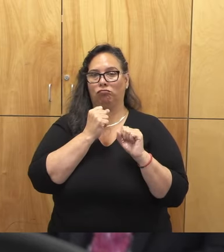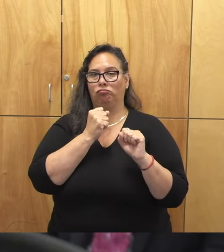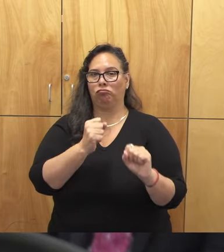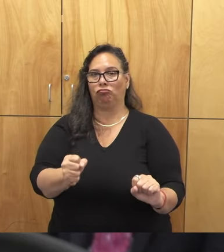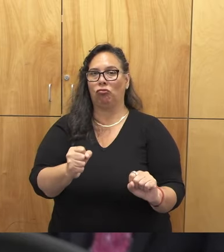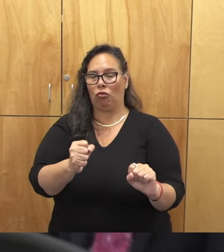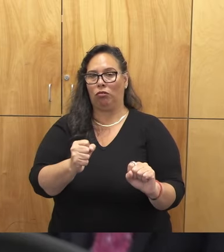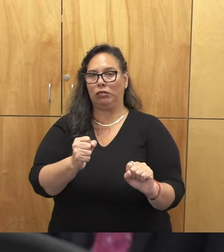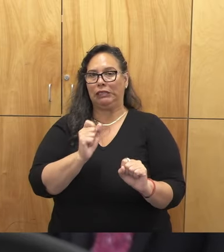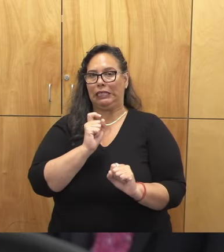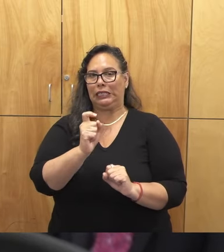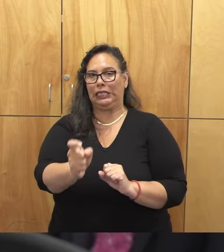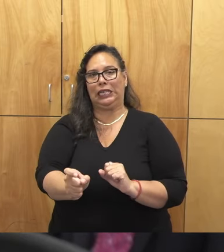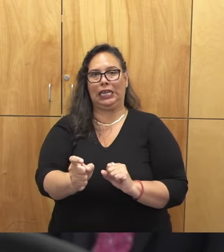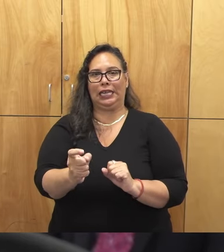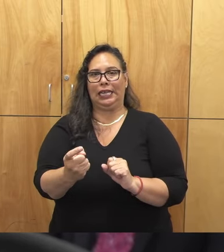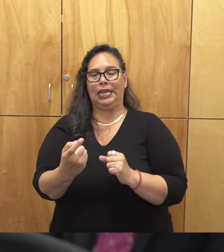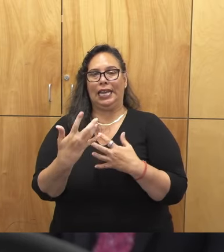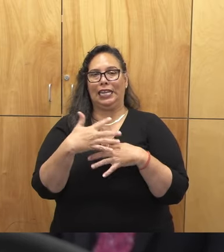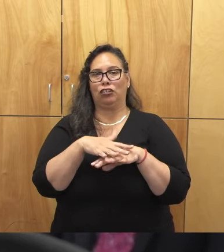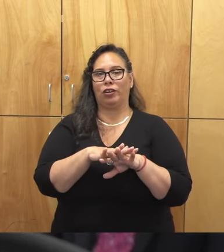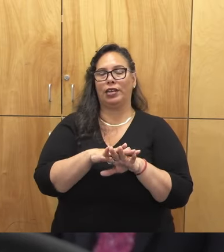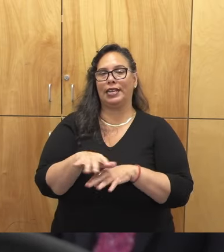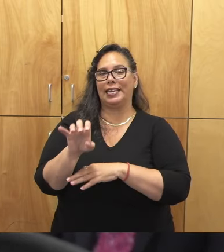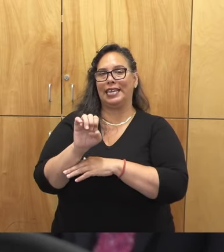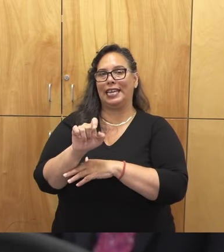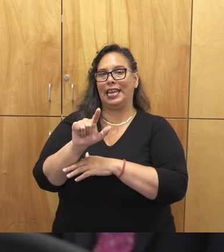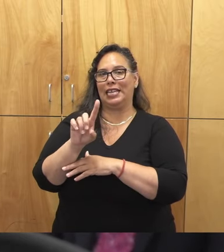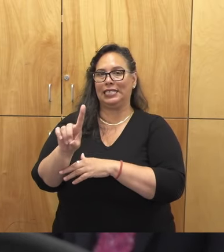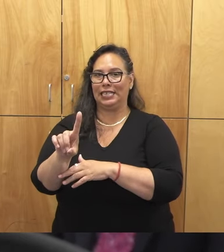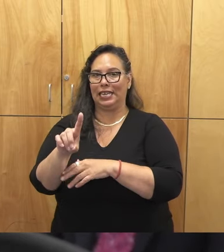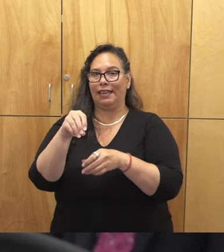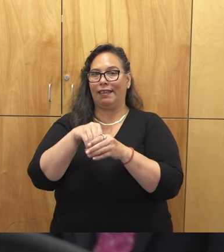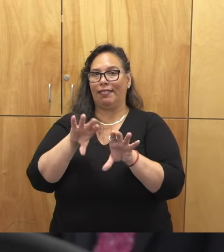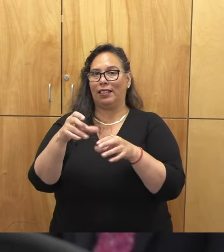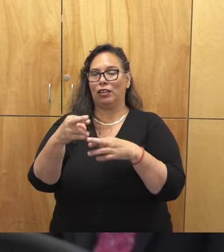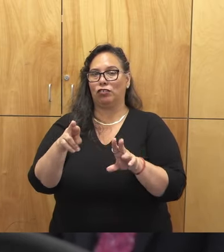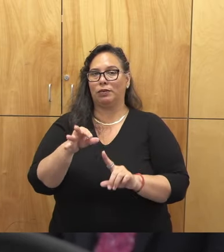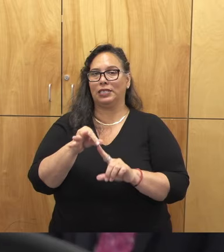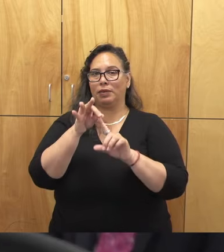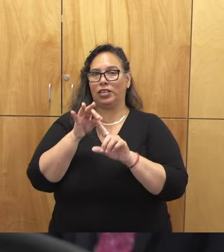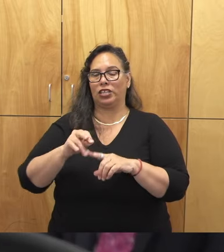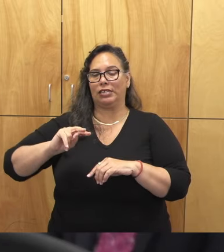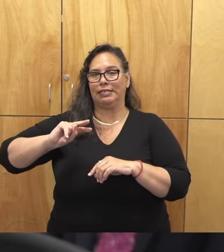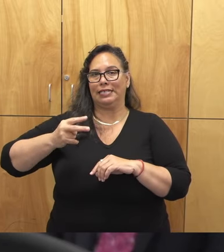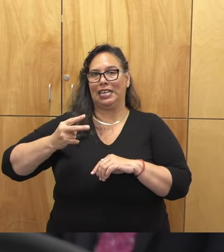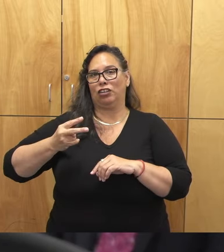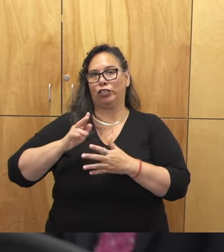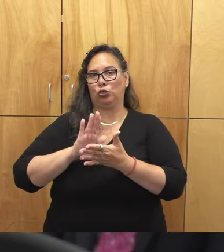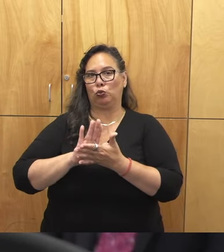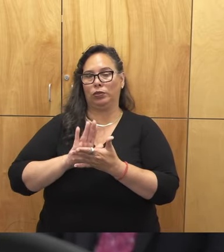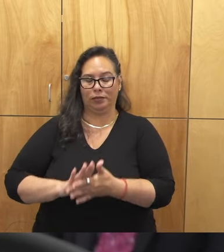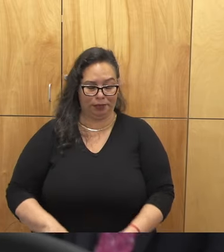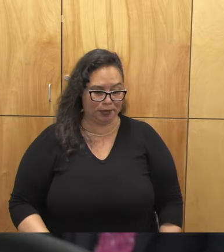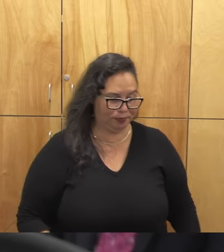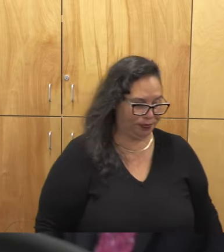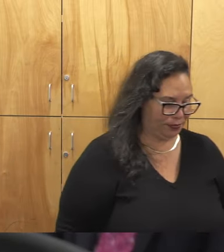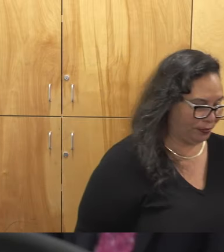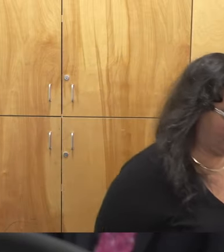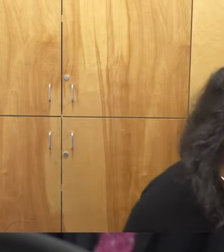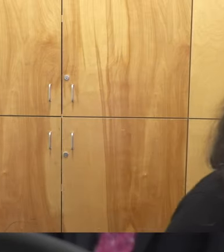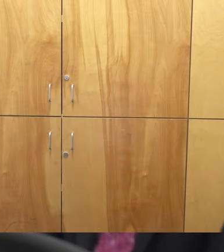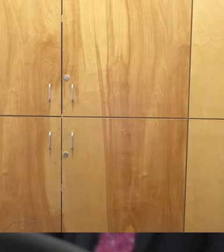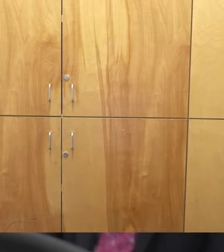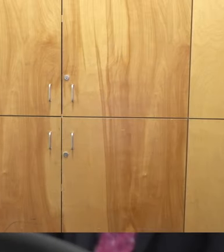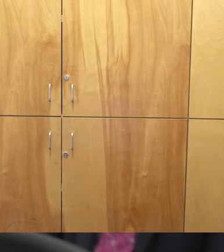designated and integrated ELD in our classrooms, especially in our secondary schools. That in